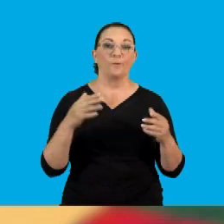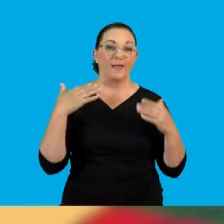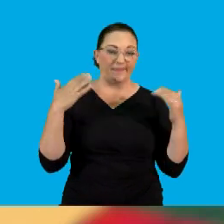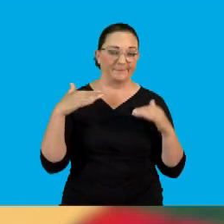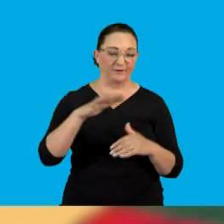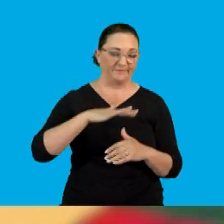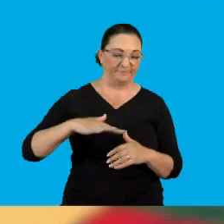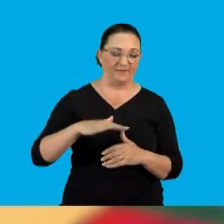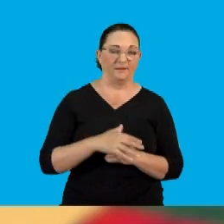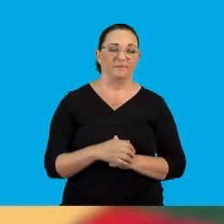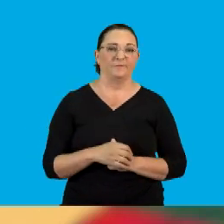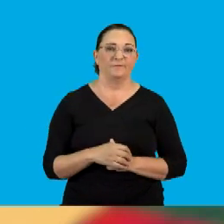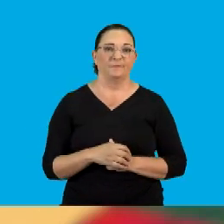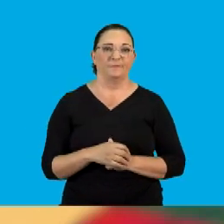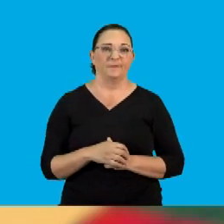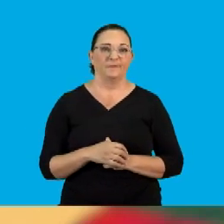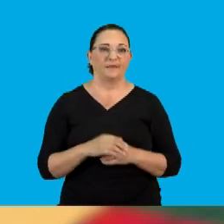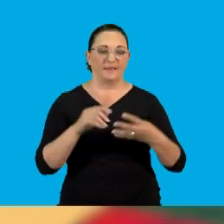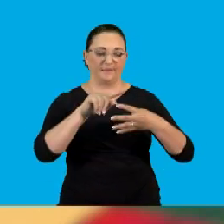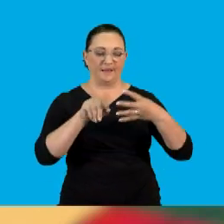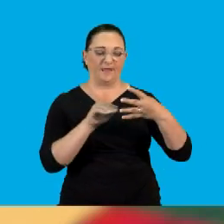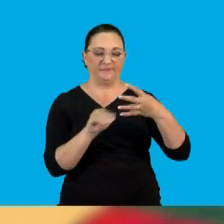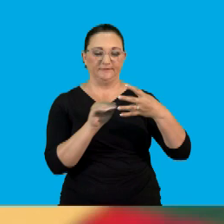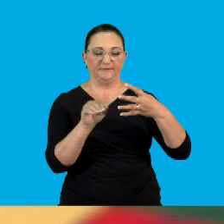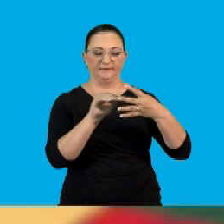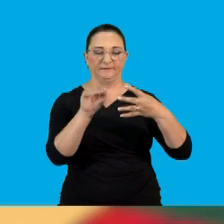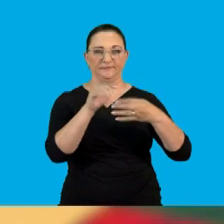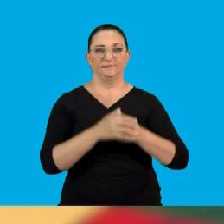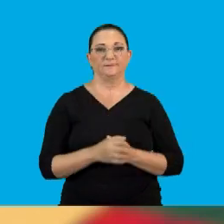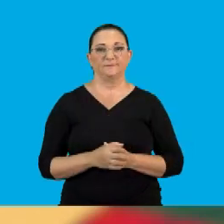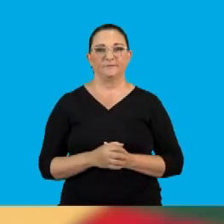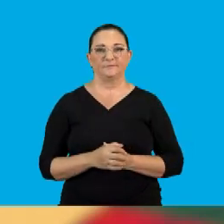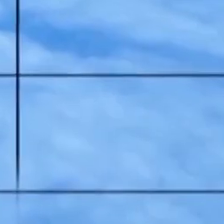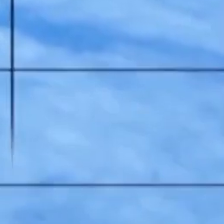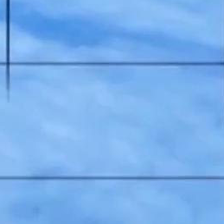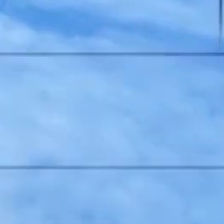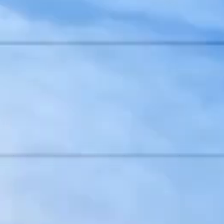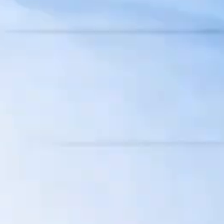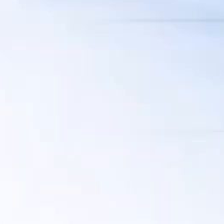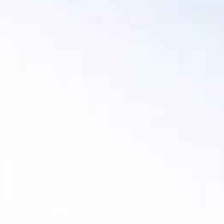in terms of the atmosphere as well as the different layers of the atmosphere.